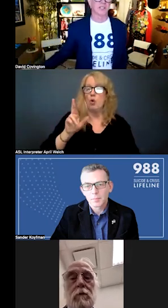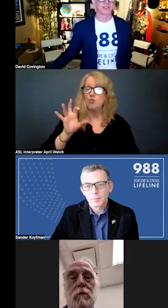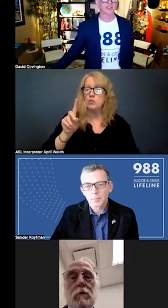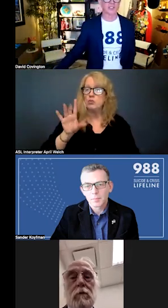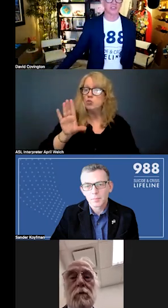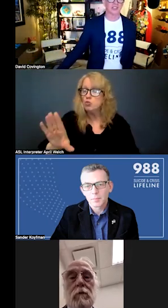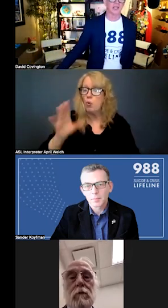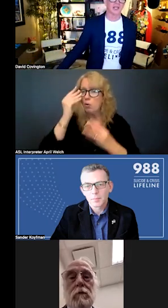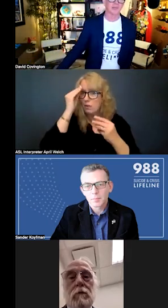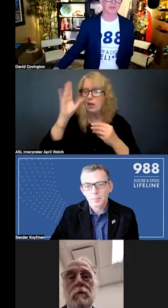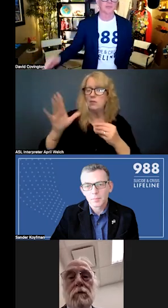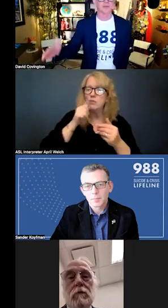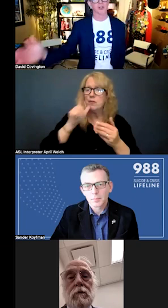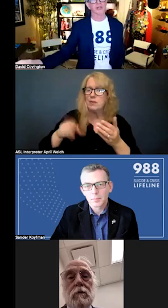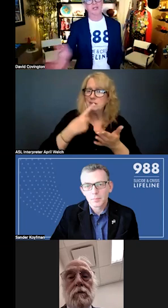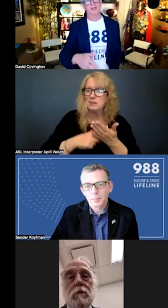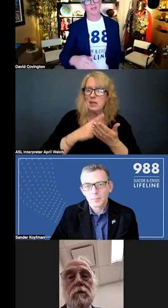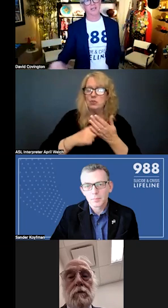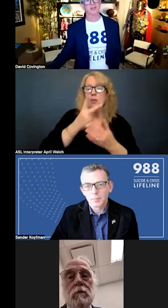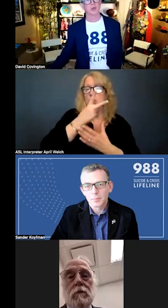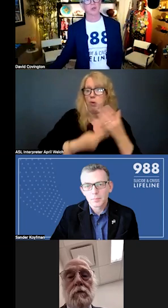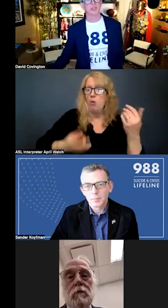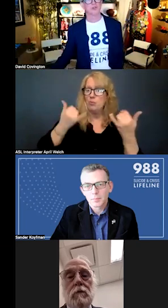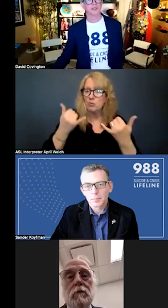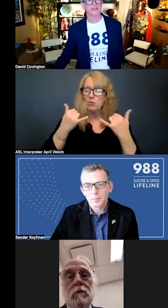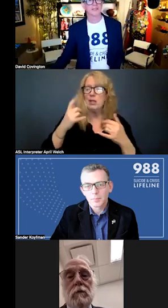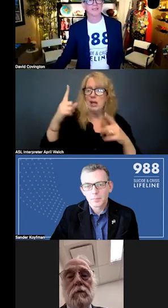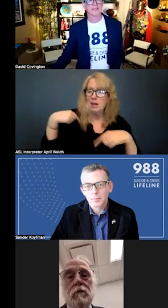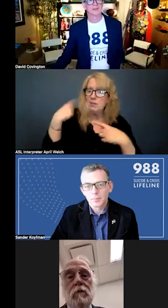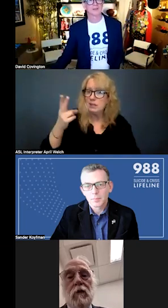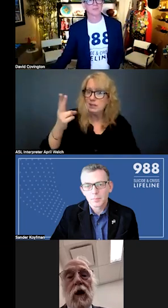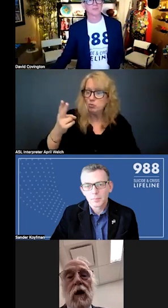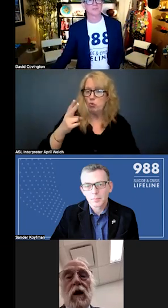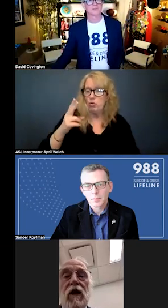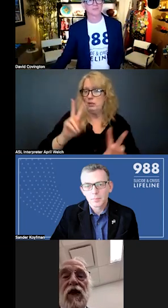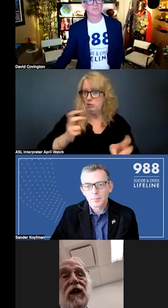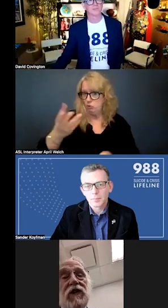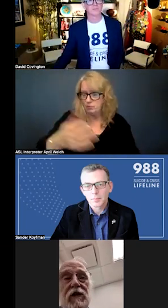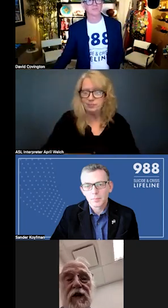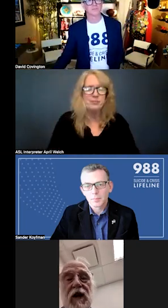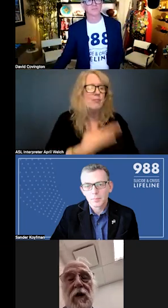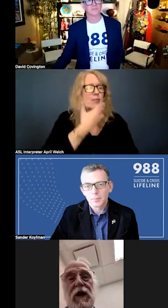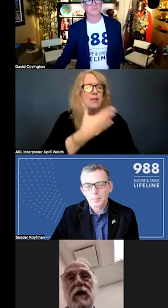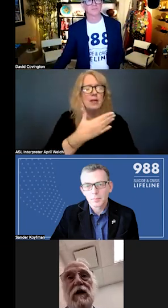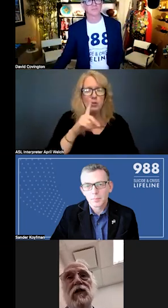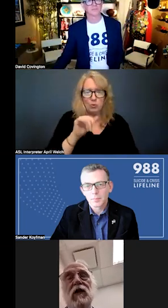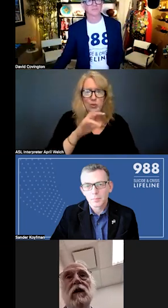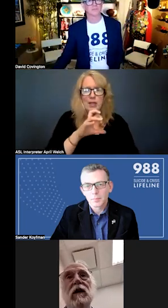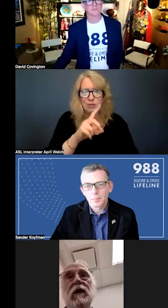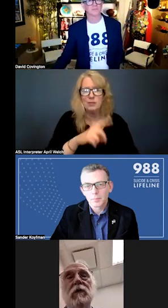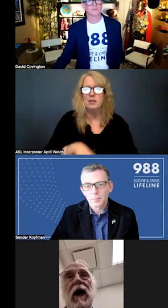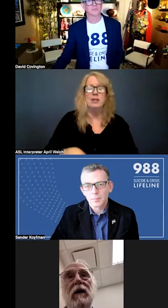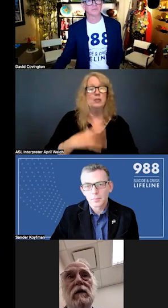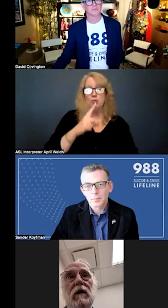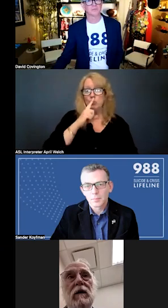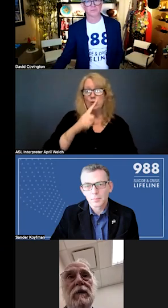this discussion and both the current and historic issues. Thank you, David. This certainly